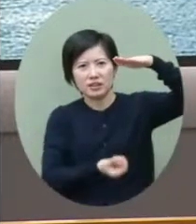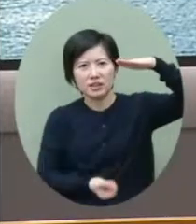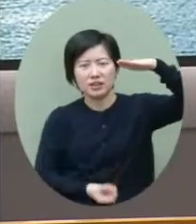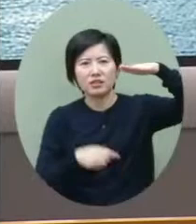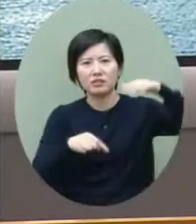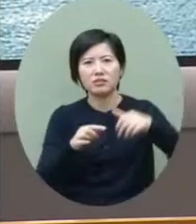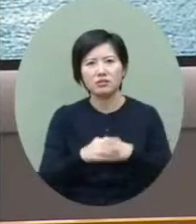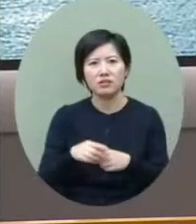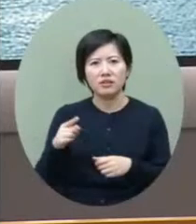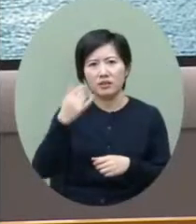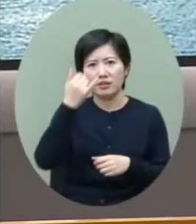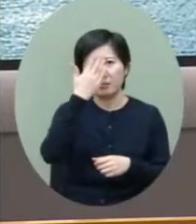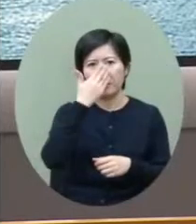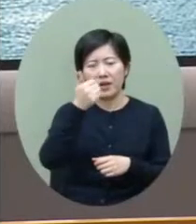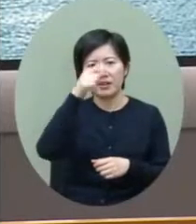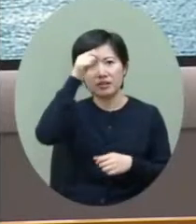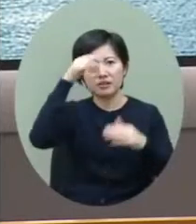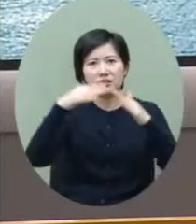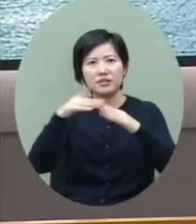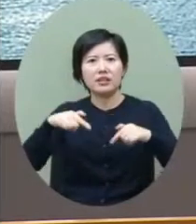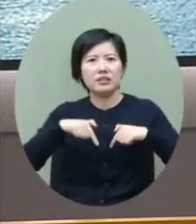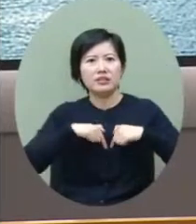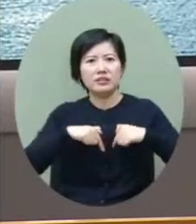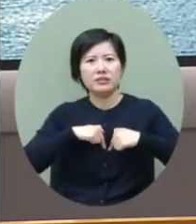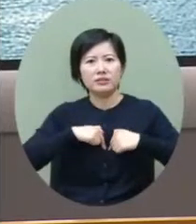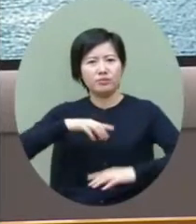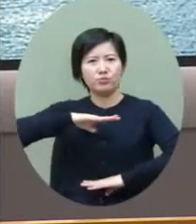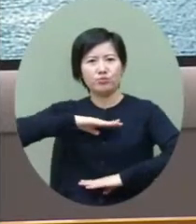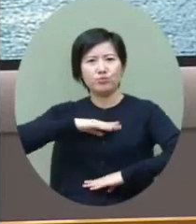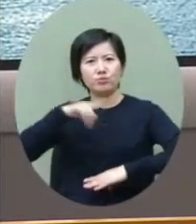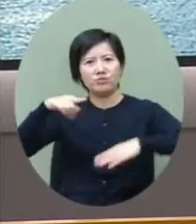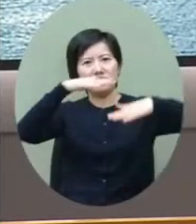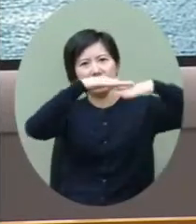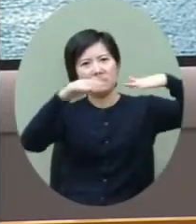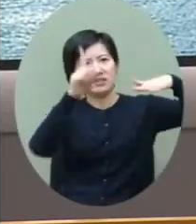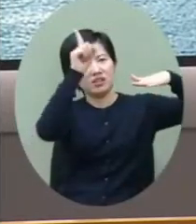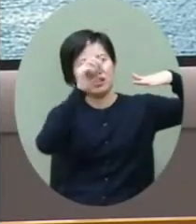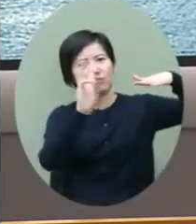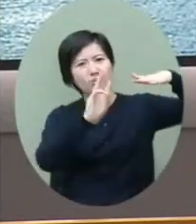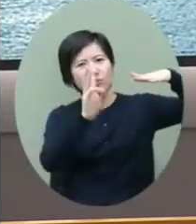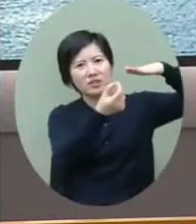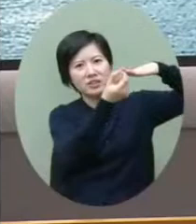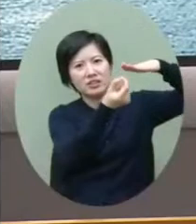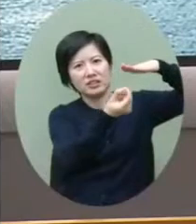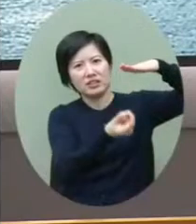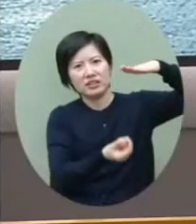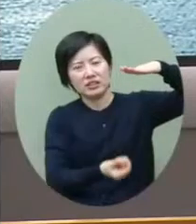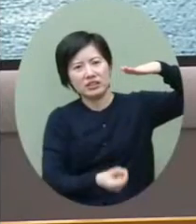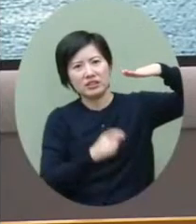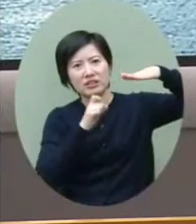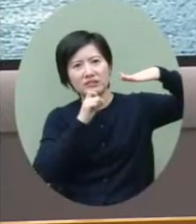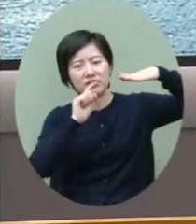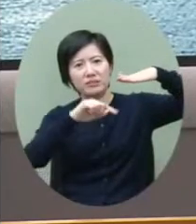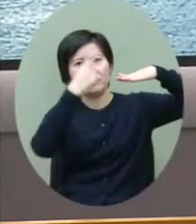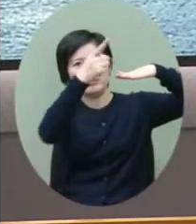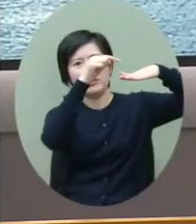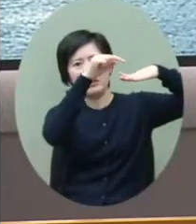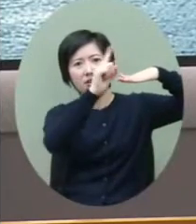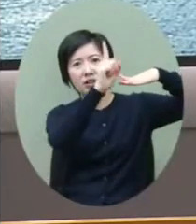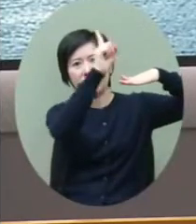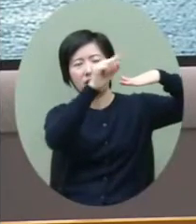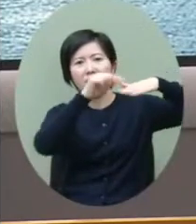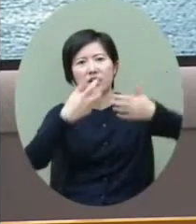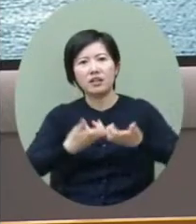water leakage. The thoracic ward ceiling have shown leakage,